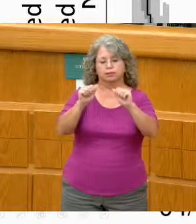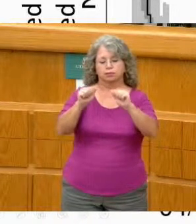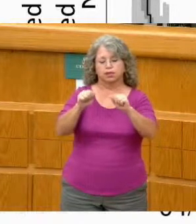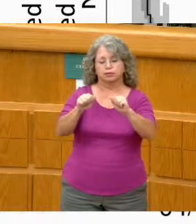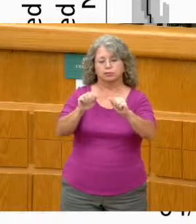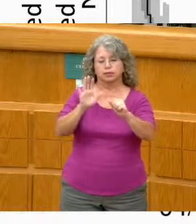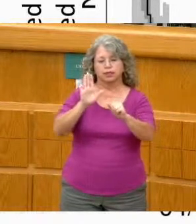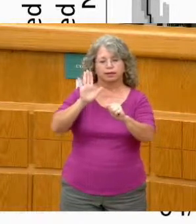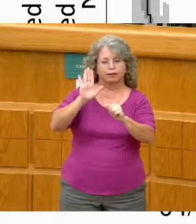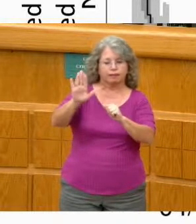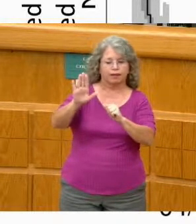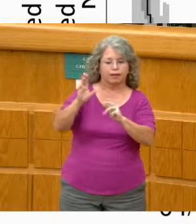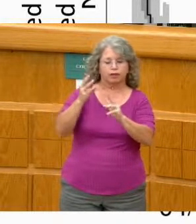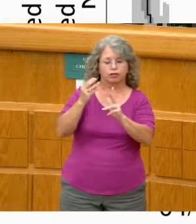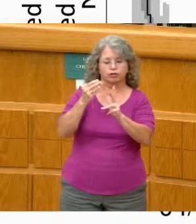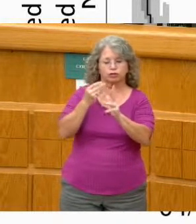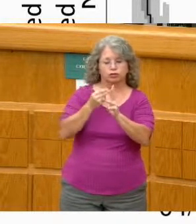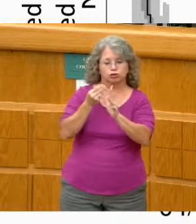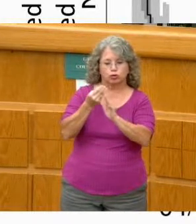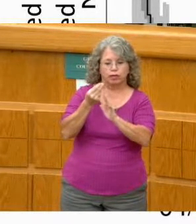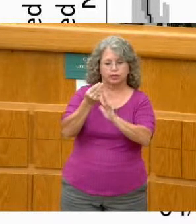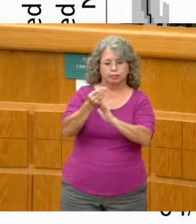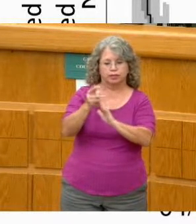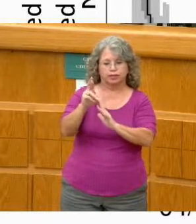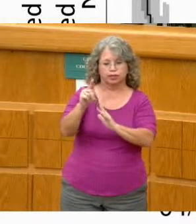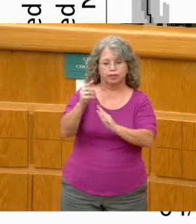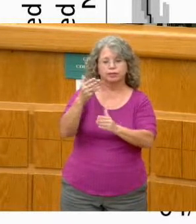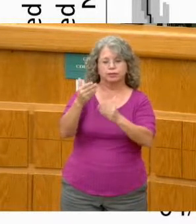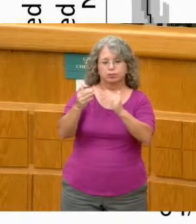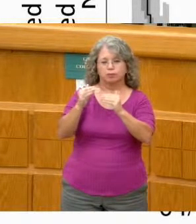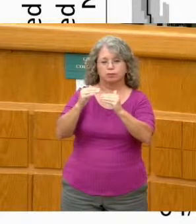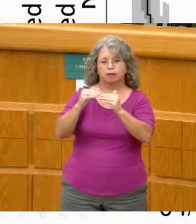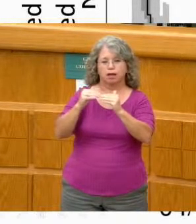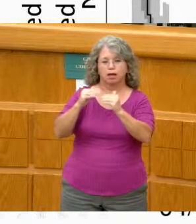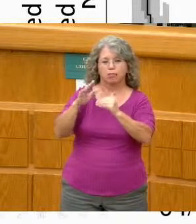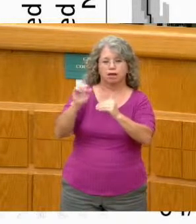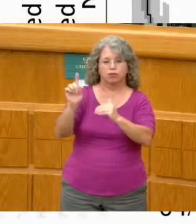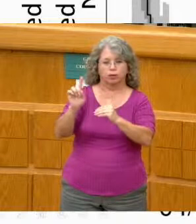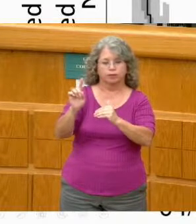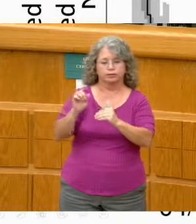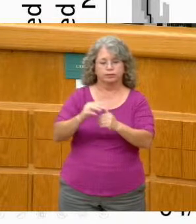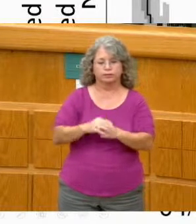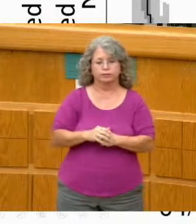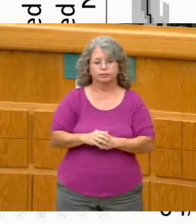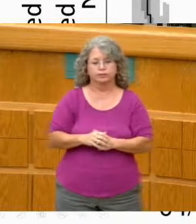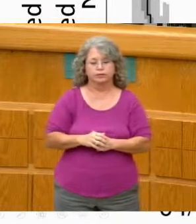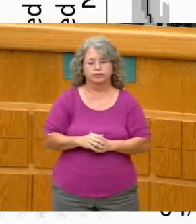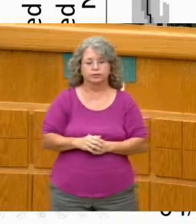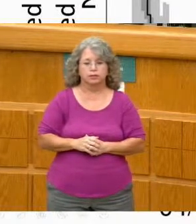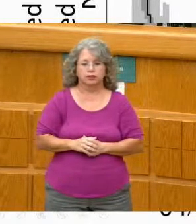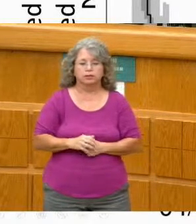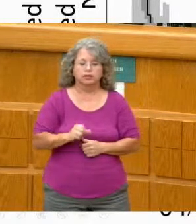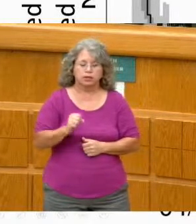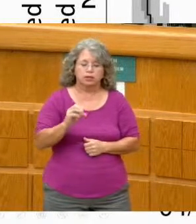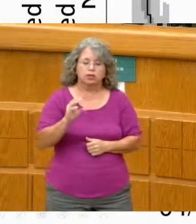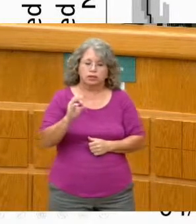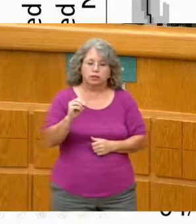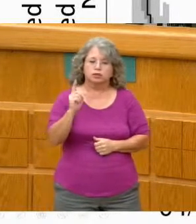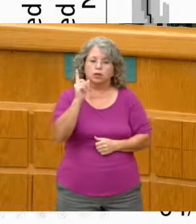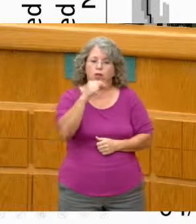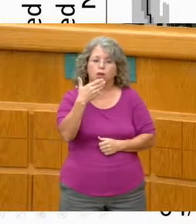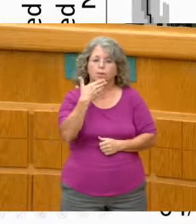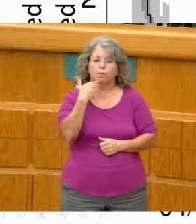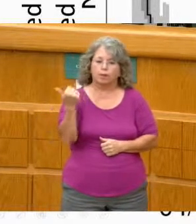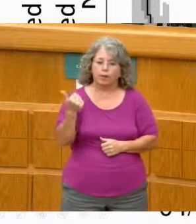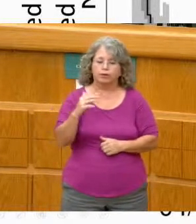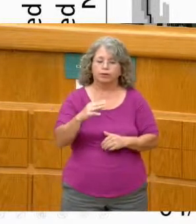a probability that the transmission rate is probably above 1 rather than below 1. So